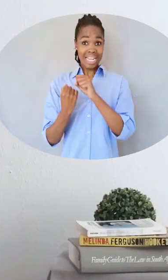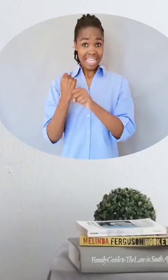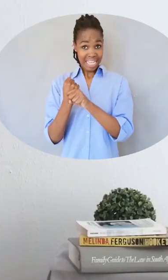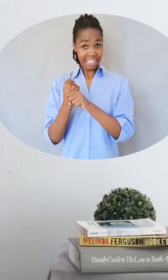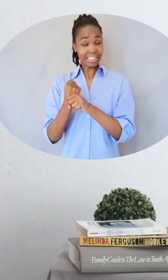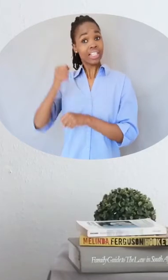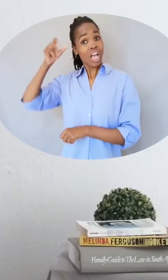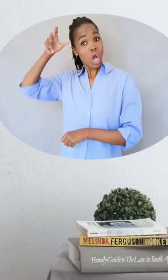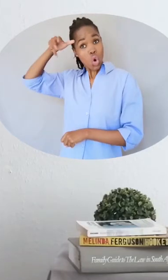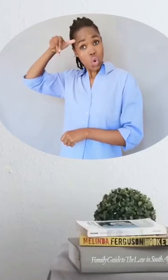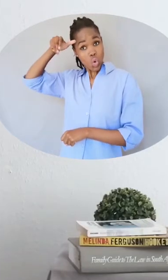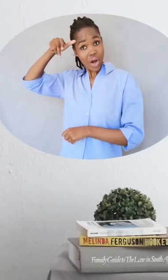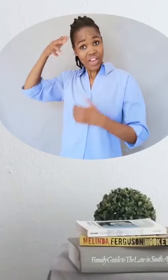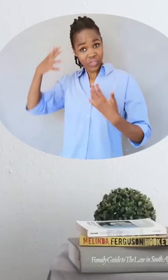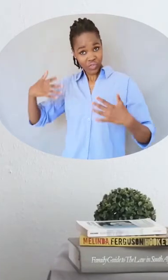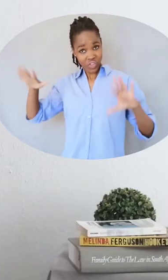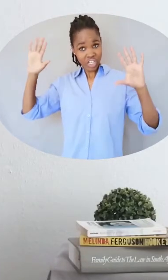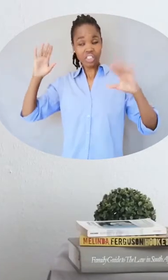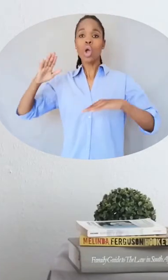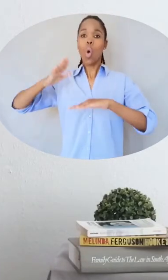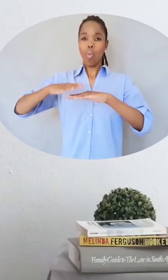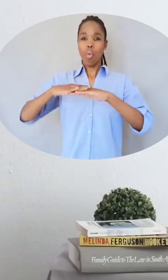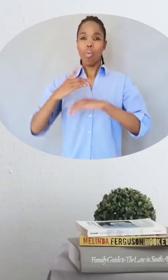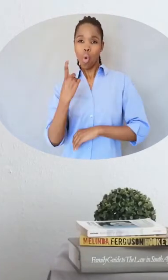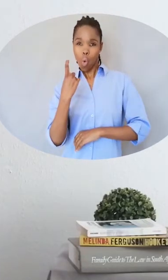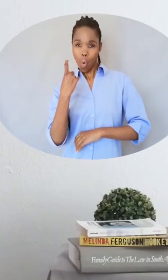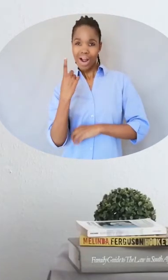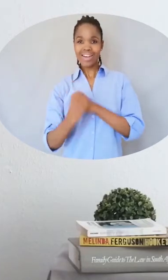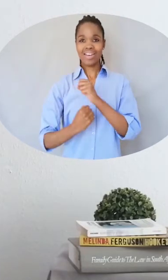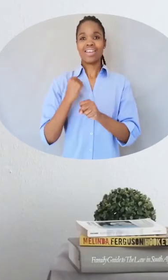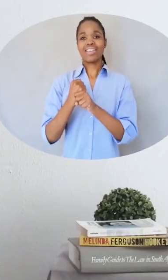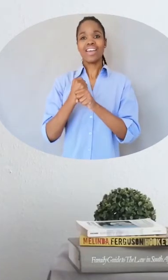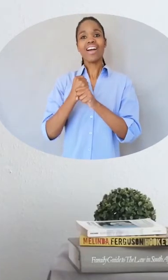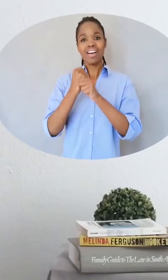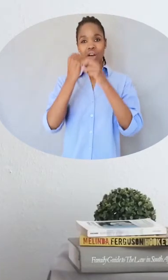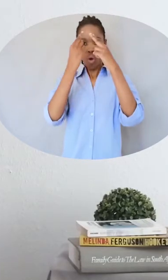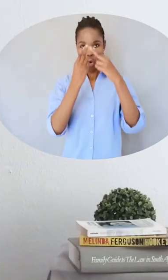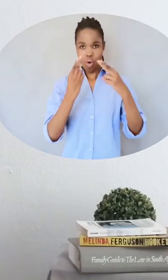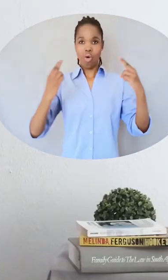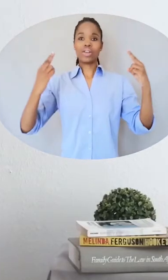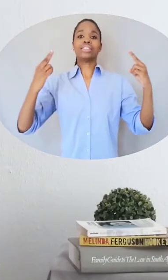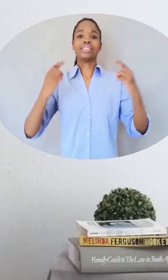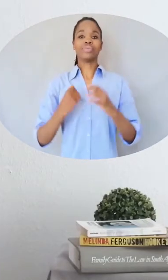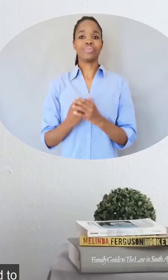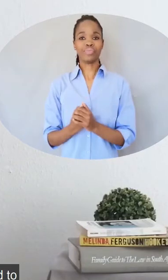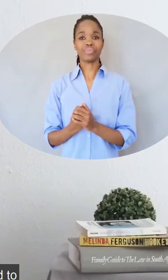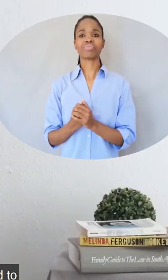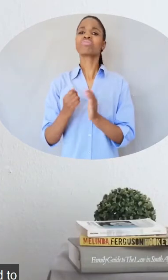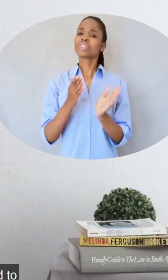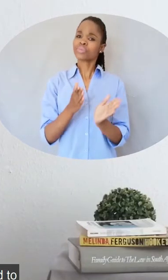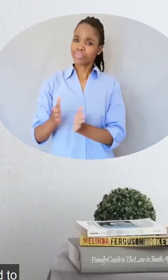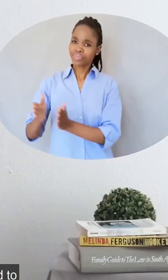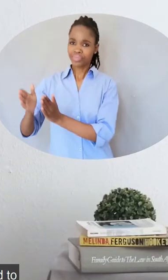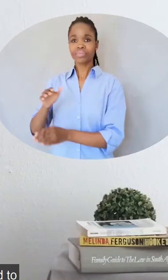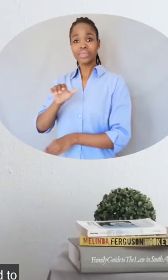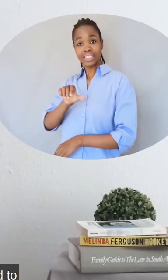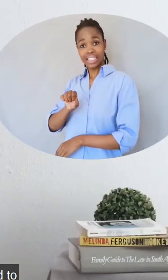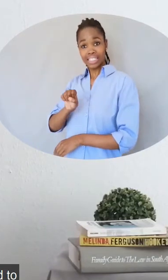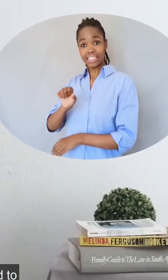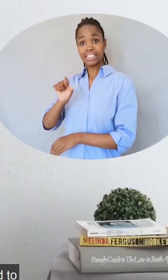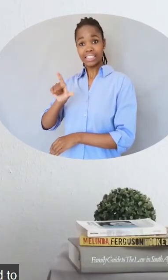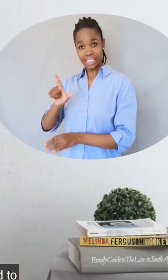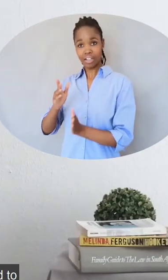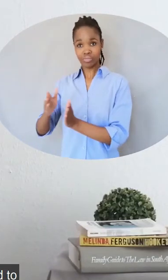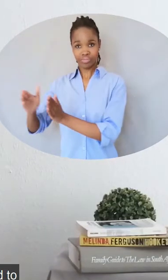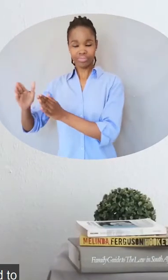did my undergrad and then I continued with my honours in SASL. When I decided that I